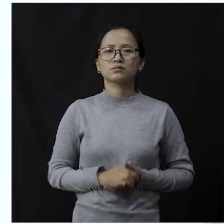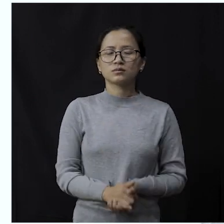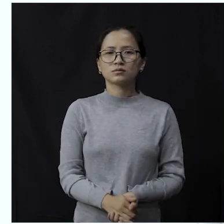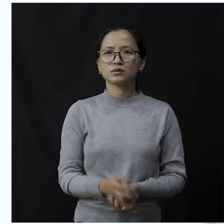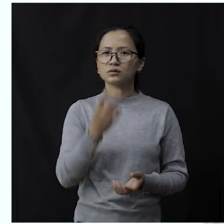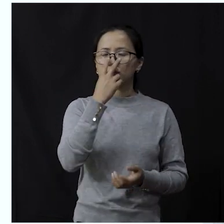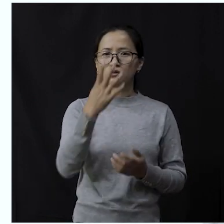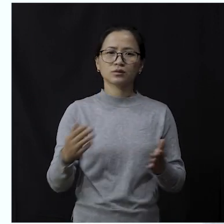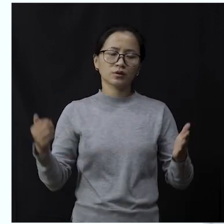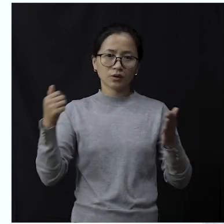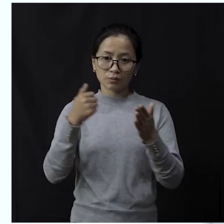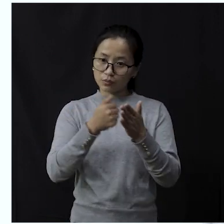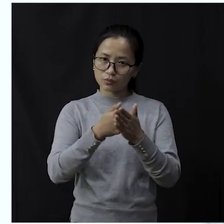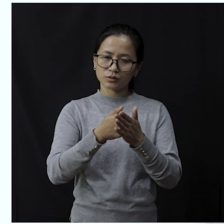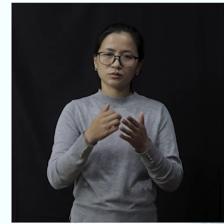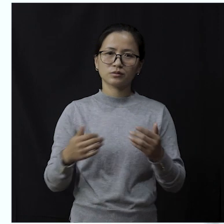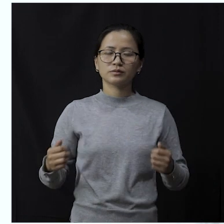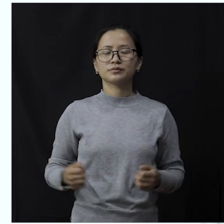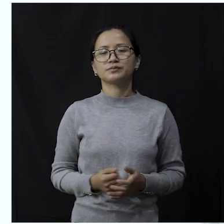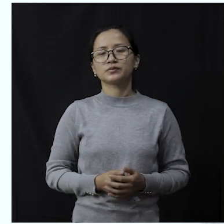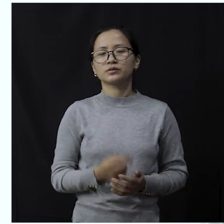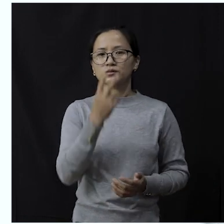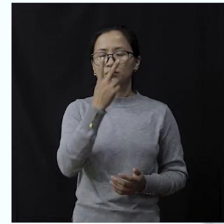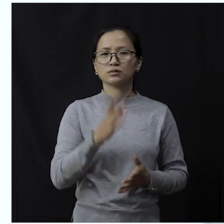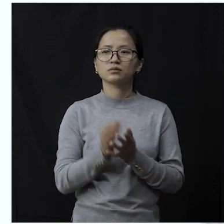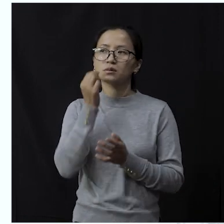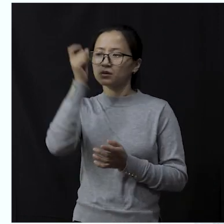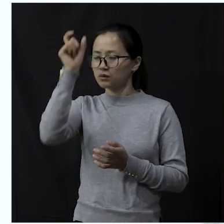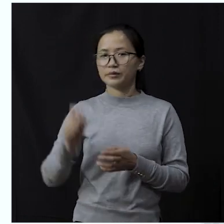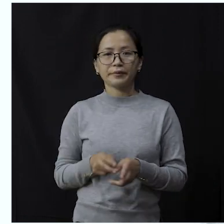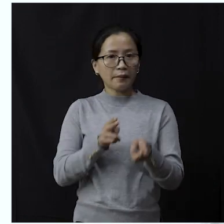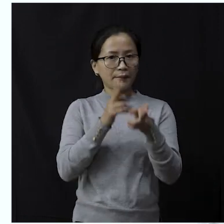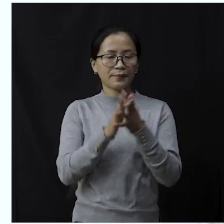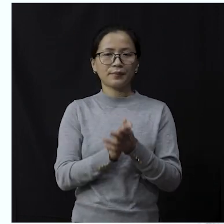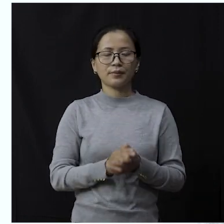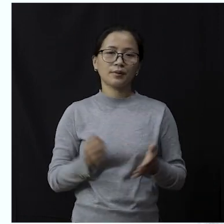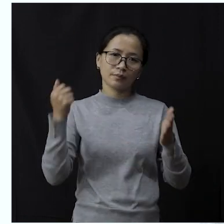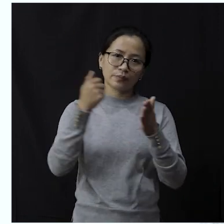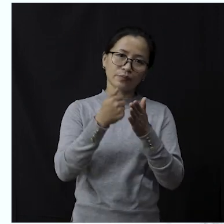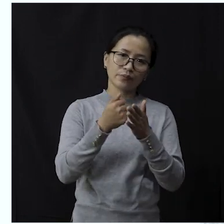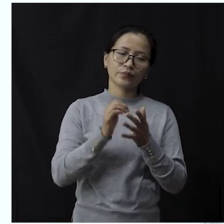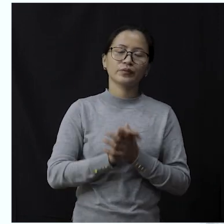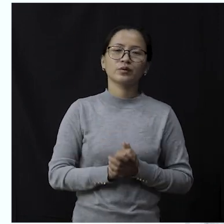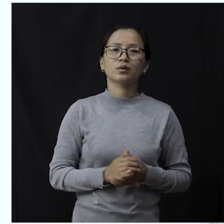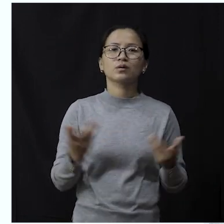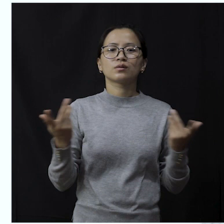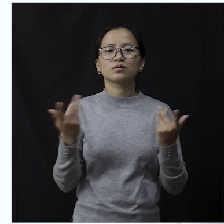they saw the hunter approaching them, imagine, they saw the hunter approaching them. So what